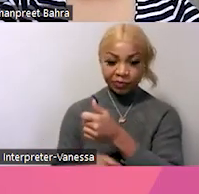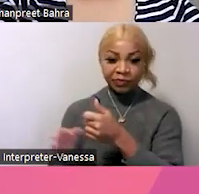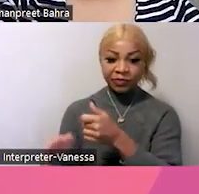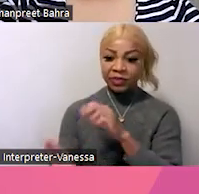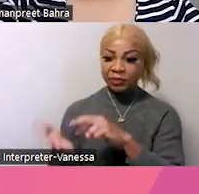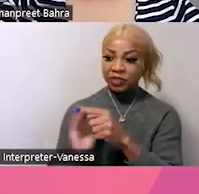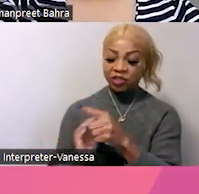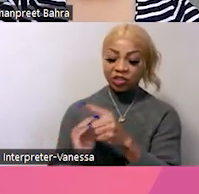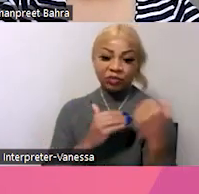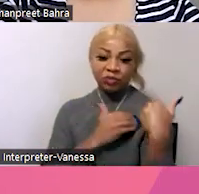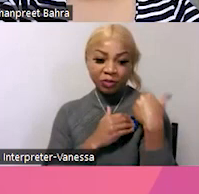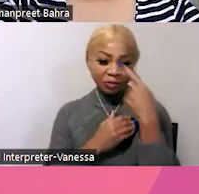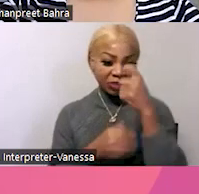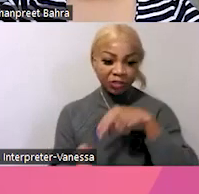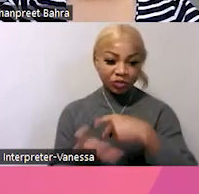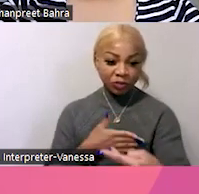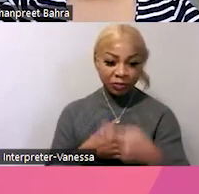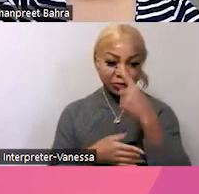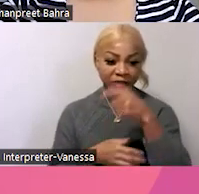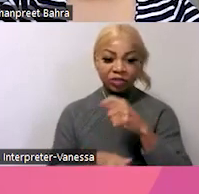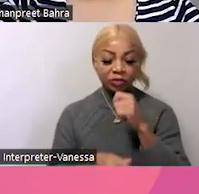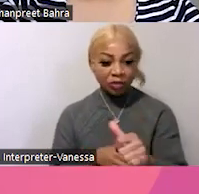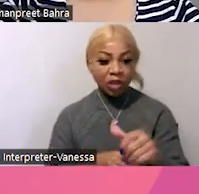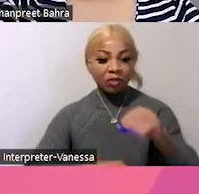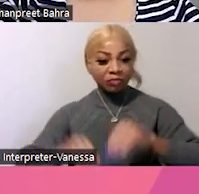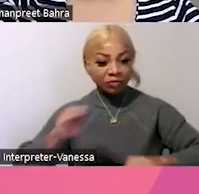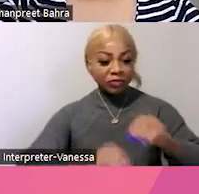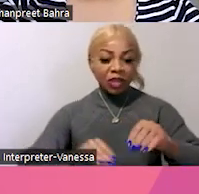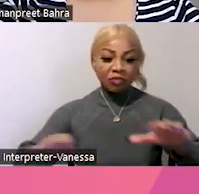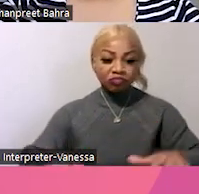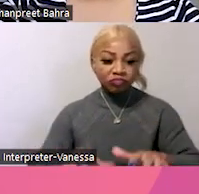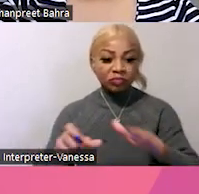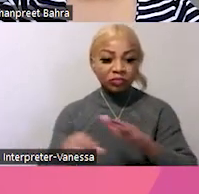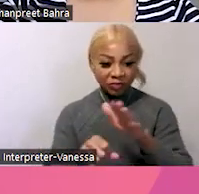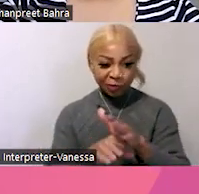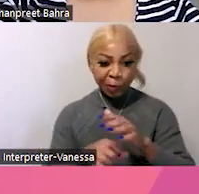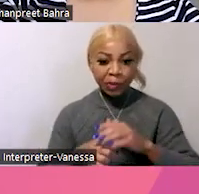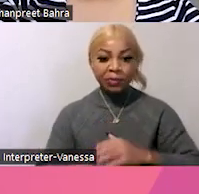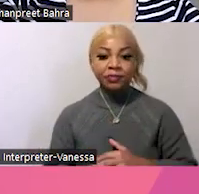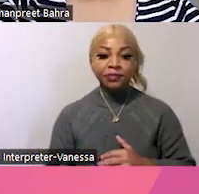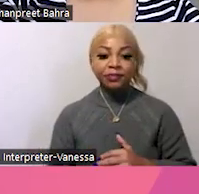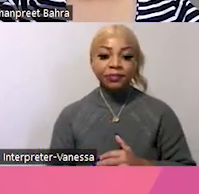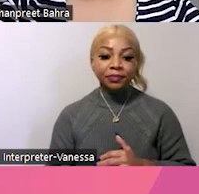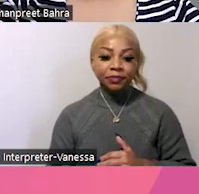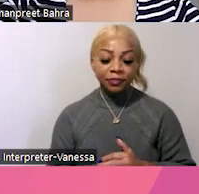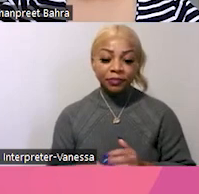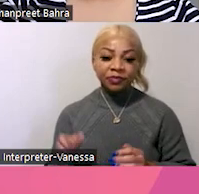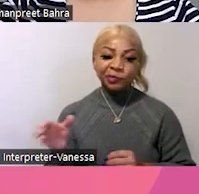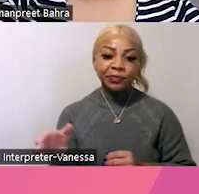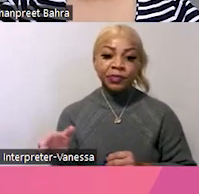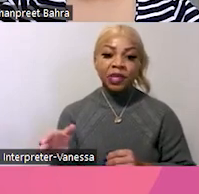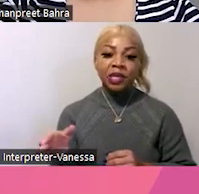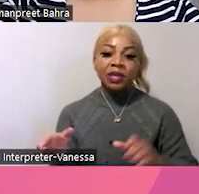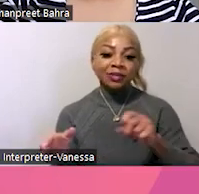tripping, due to her, quote, not moving around a lot, drawing on that confession Murray discusses of Sally's fat body, confessing